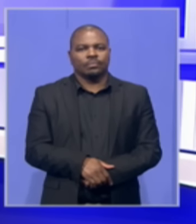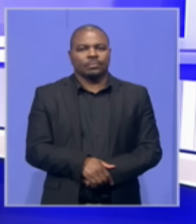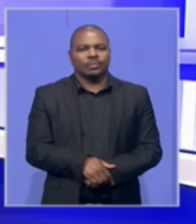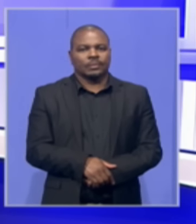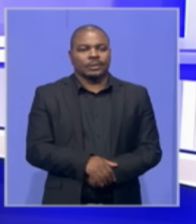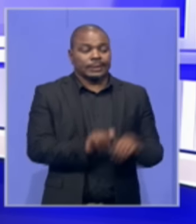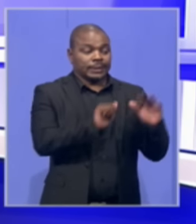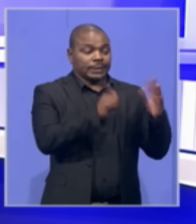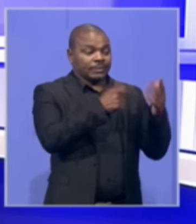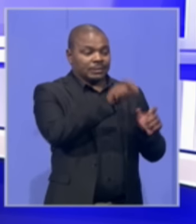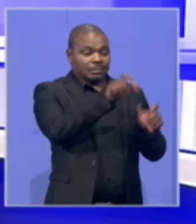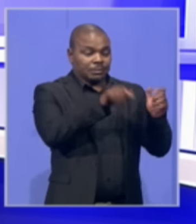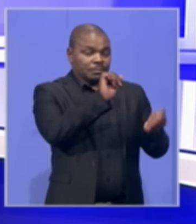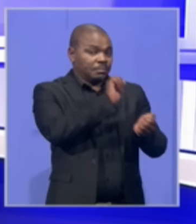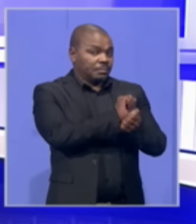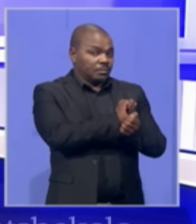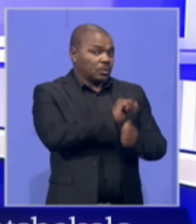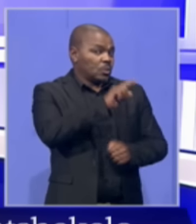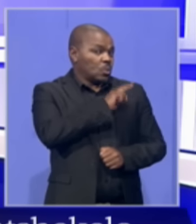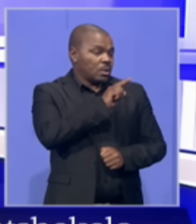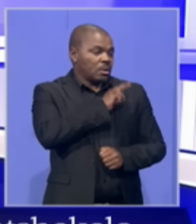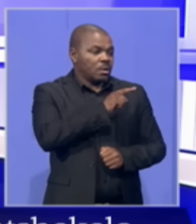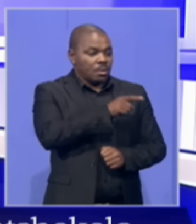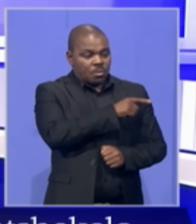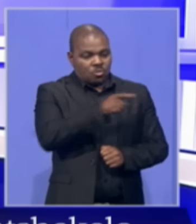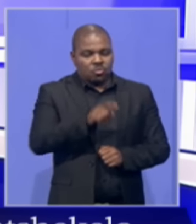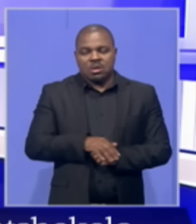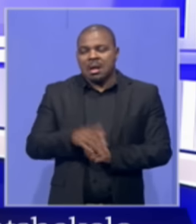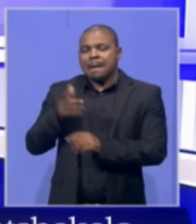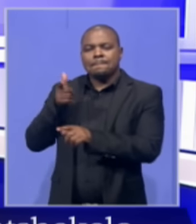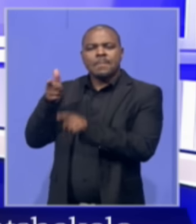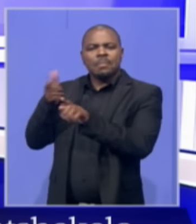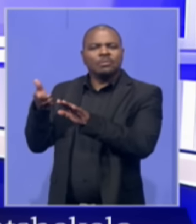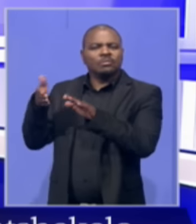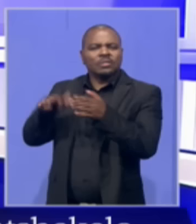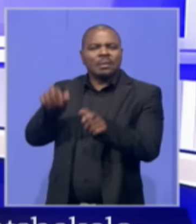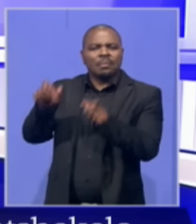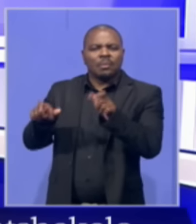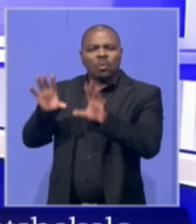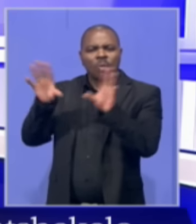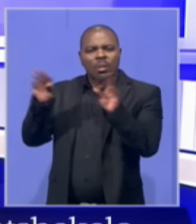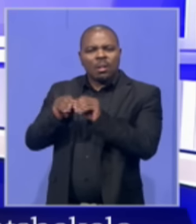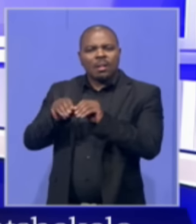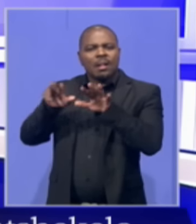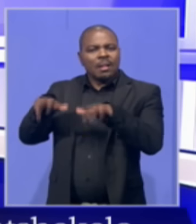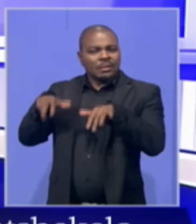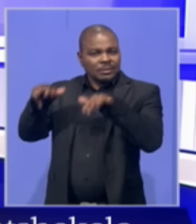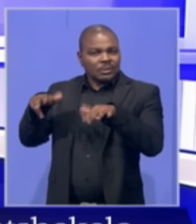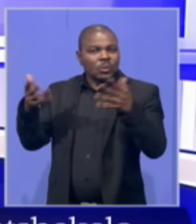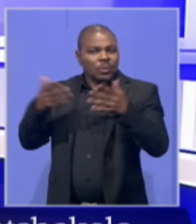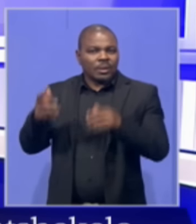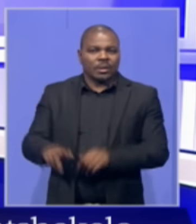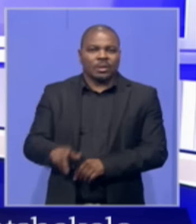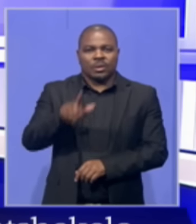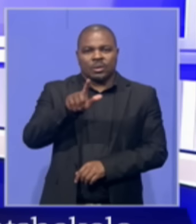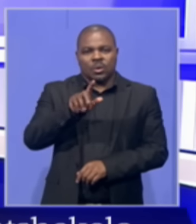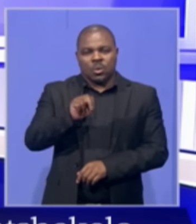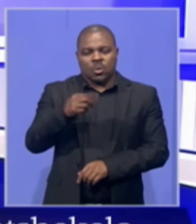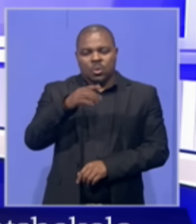Babirela ba le supa ba ba tshwereng ka ditatofatso tse di golaganang le dipolao tsa batho ba le 18 kwa motseng